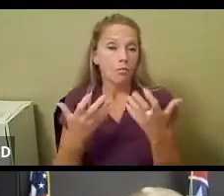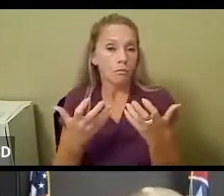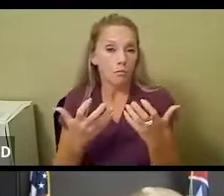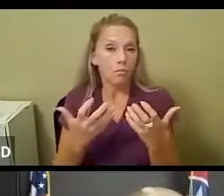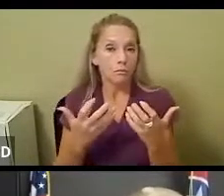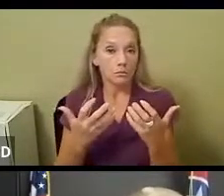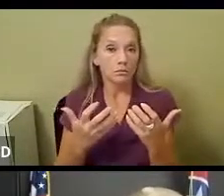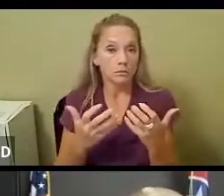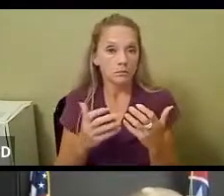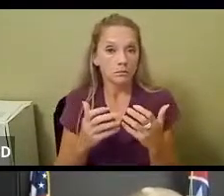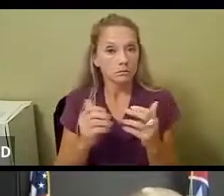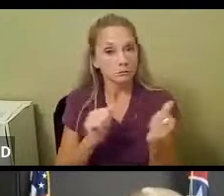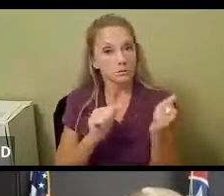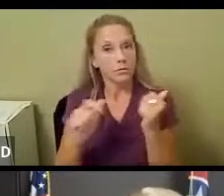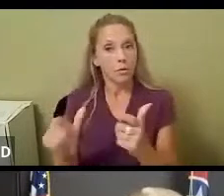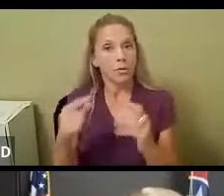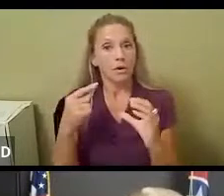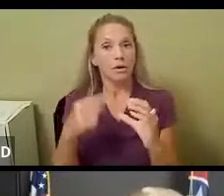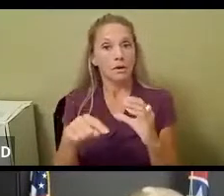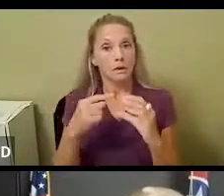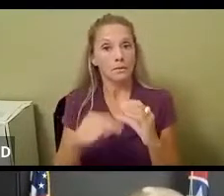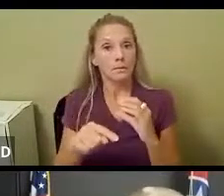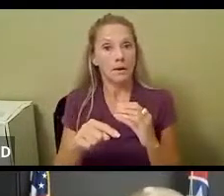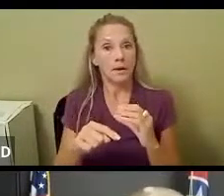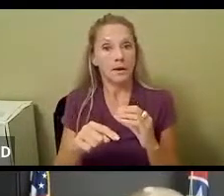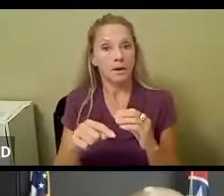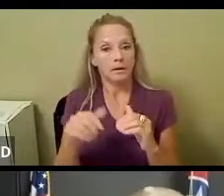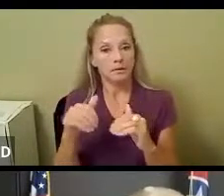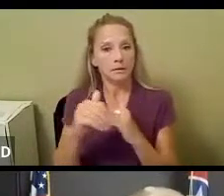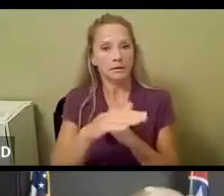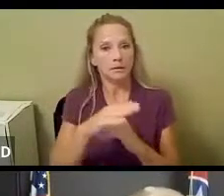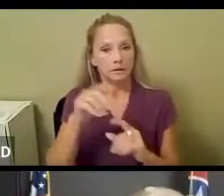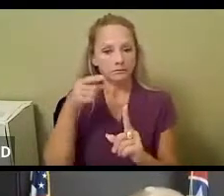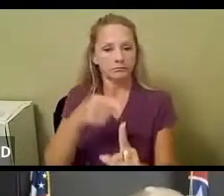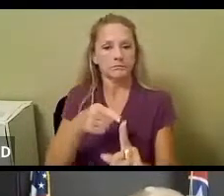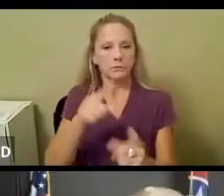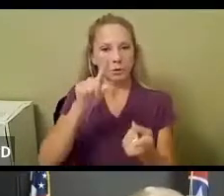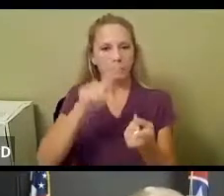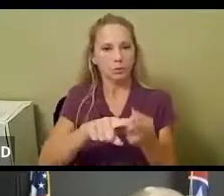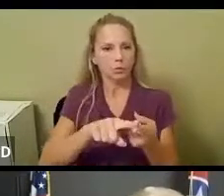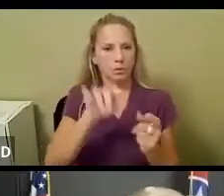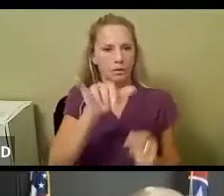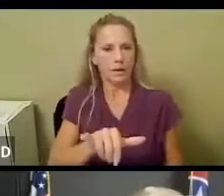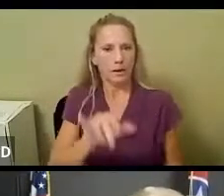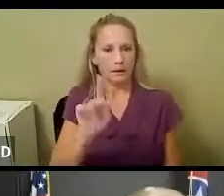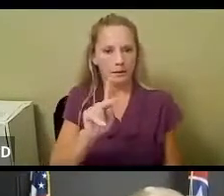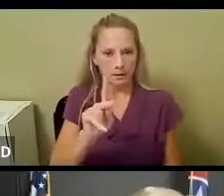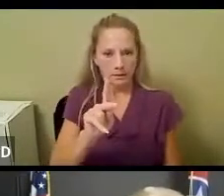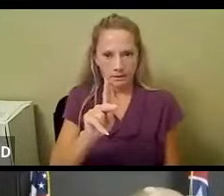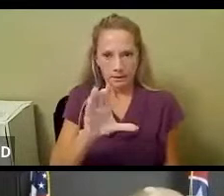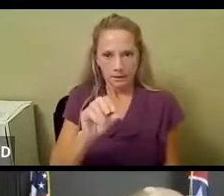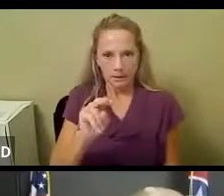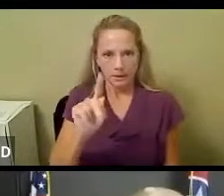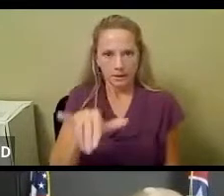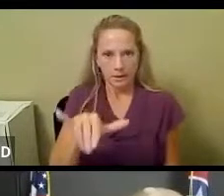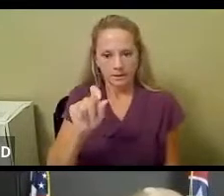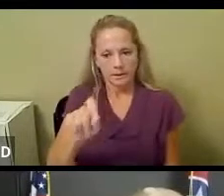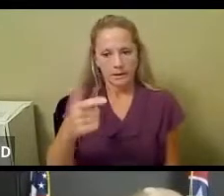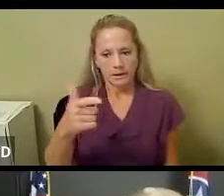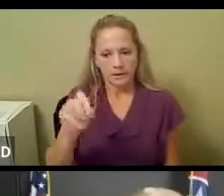all email communications addressed to that. It's just simpler for us who have